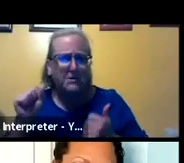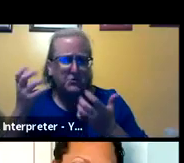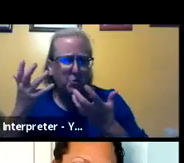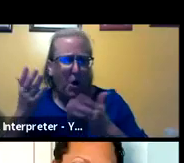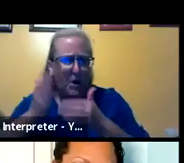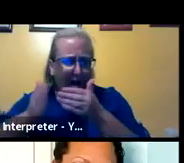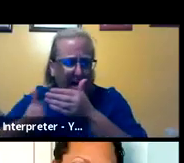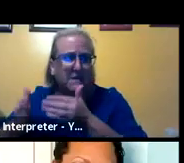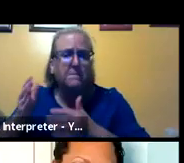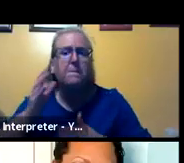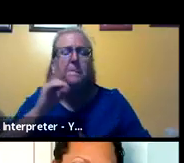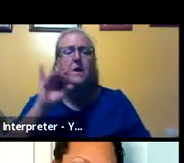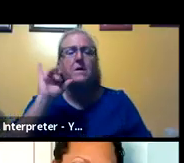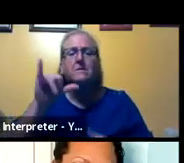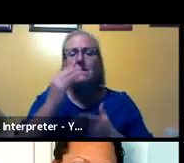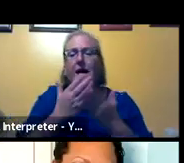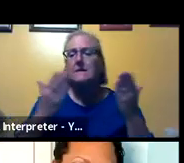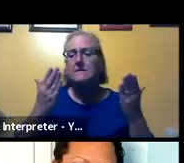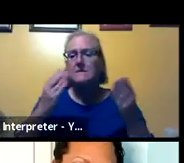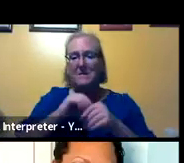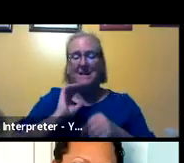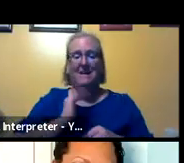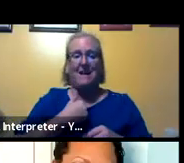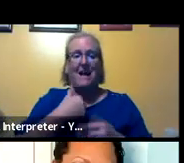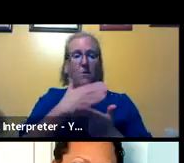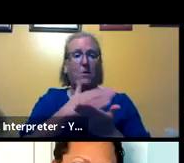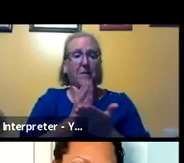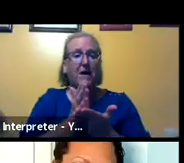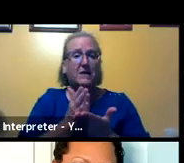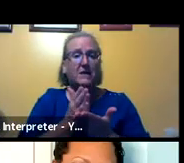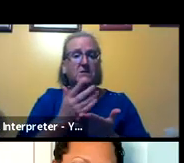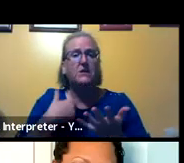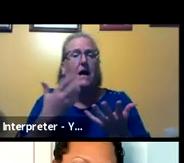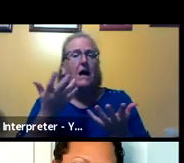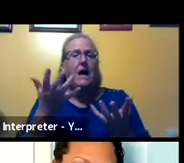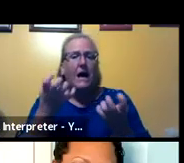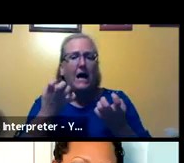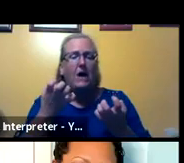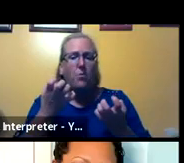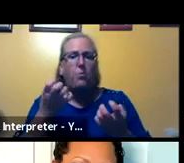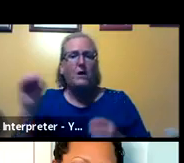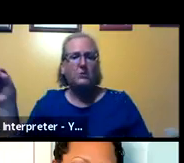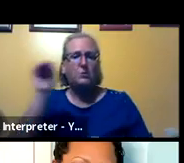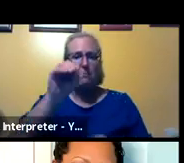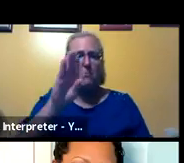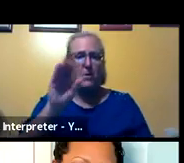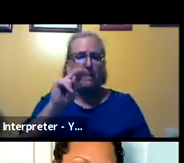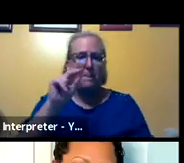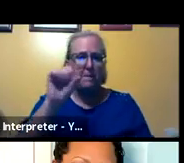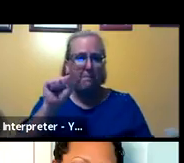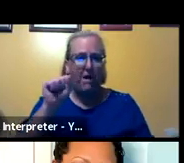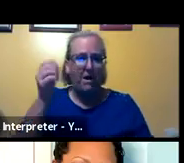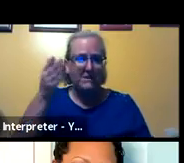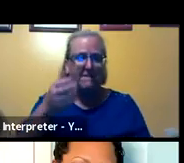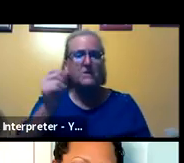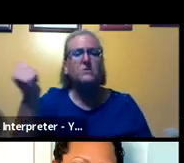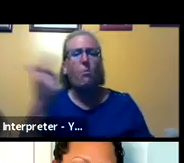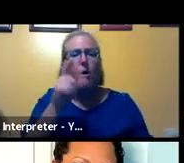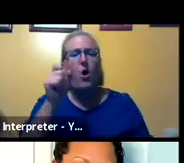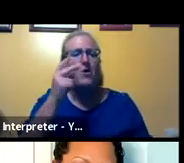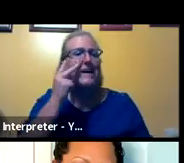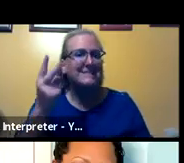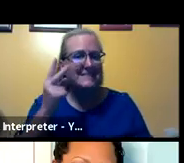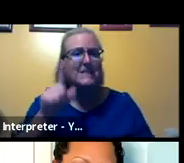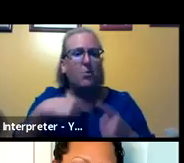is something that in our budget, I do want to actually put our bonds in there so that everybody can see when they're dropping